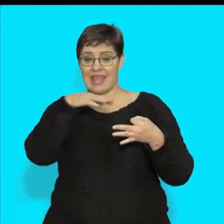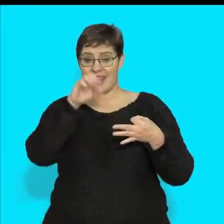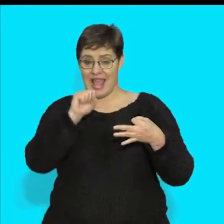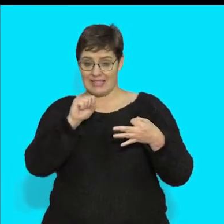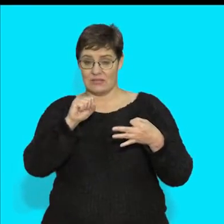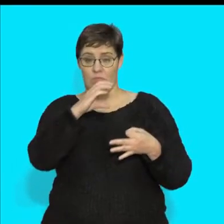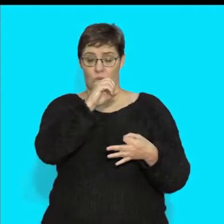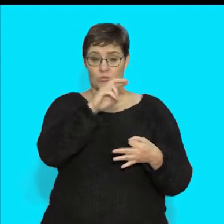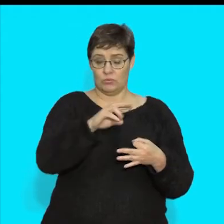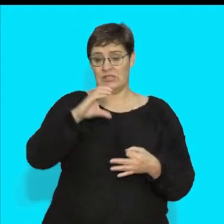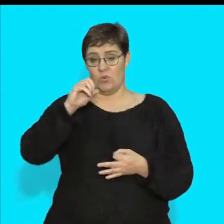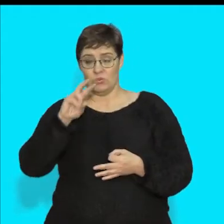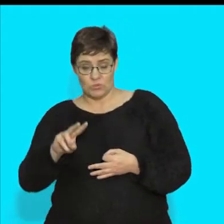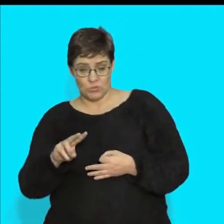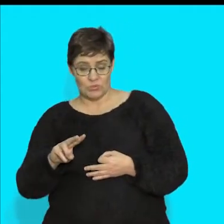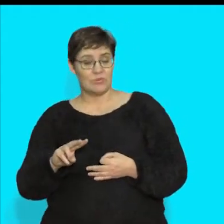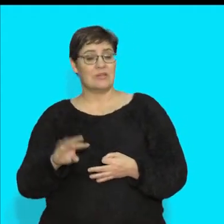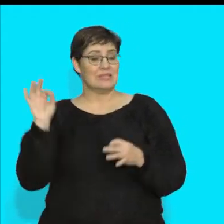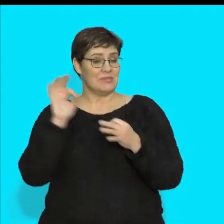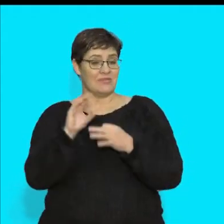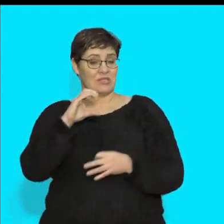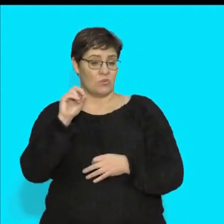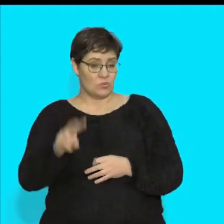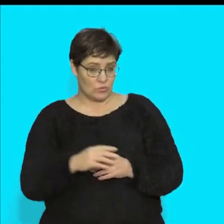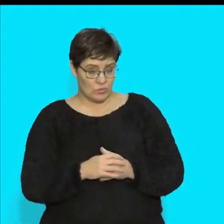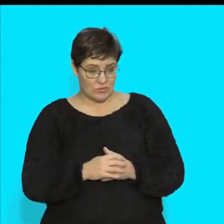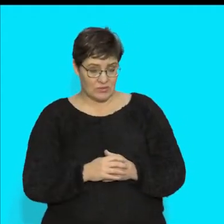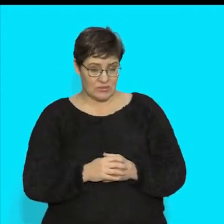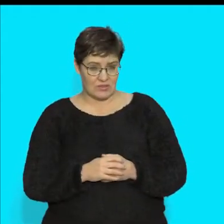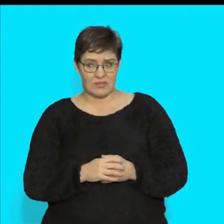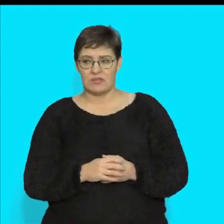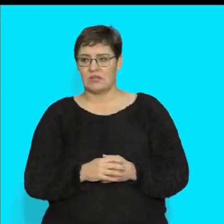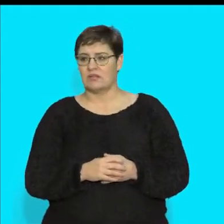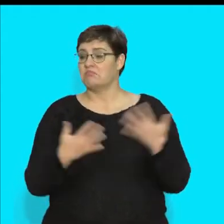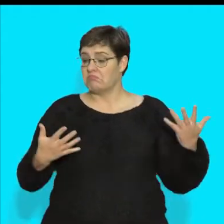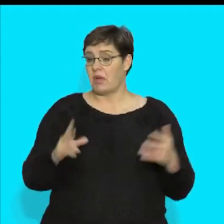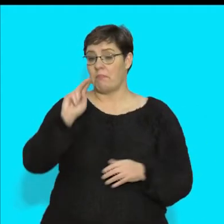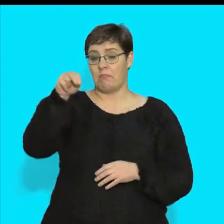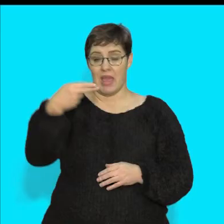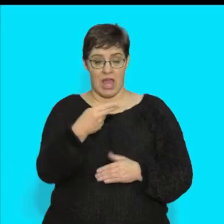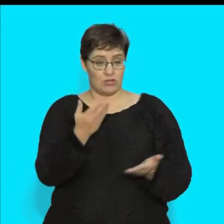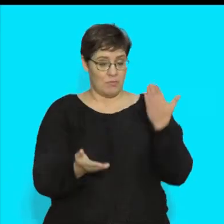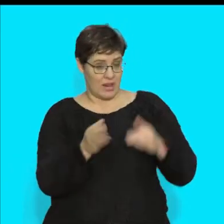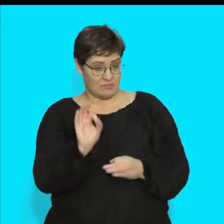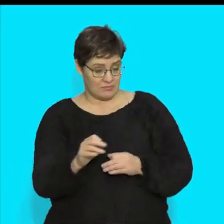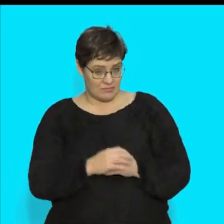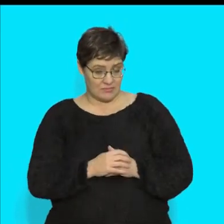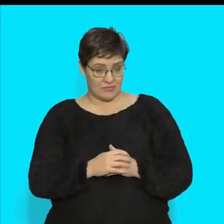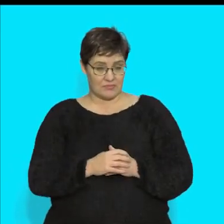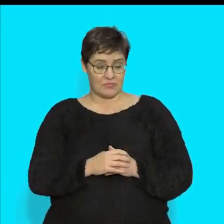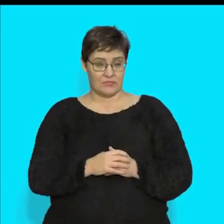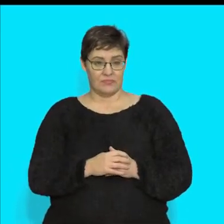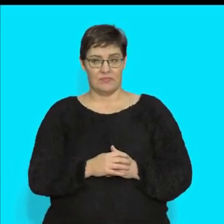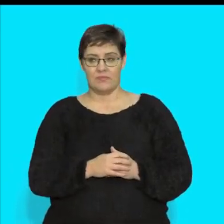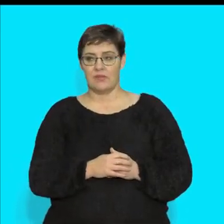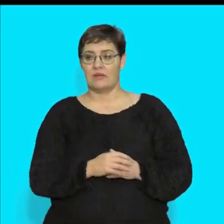gases, specifically carbon dioxide, all right? It needs to have pH. Okay,